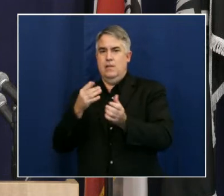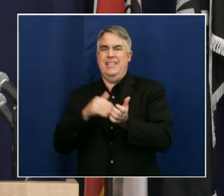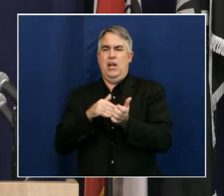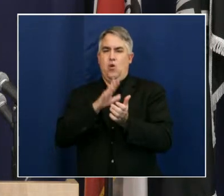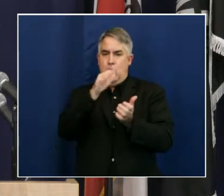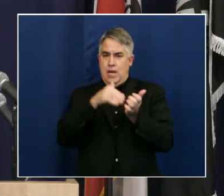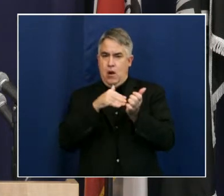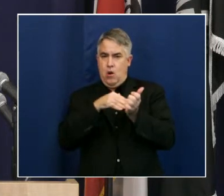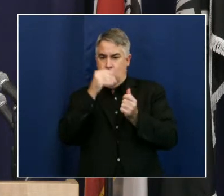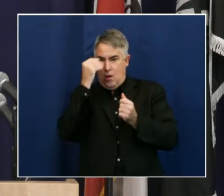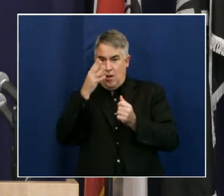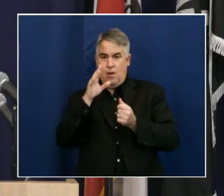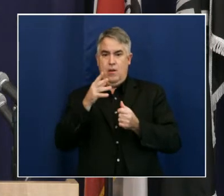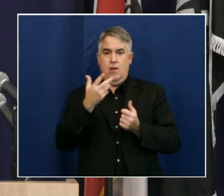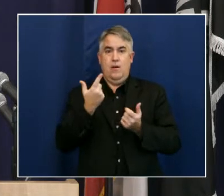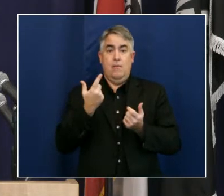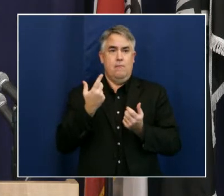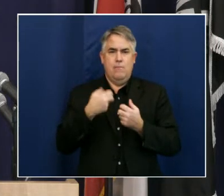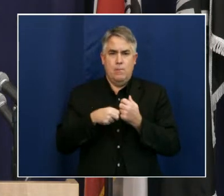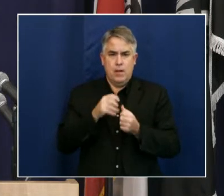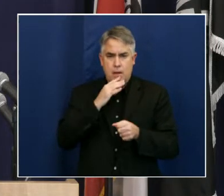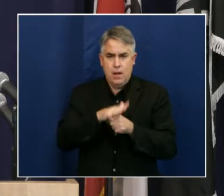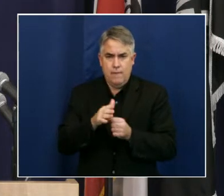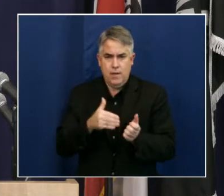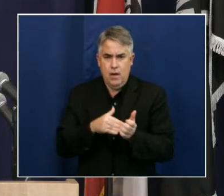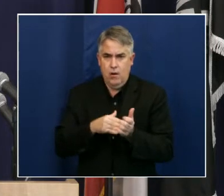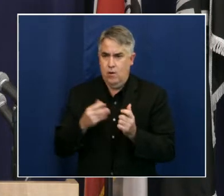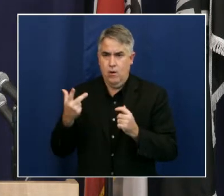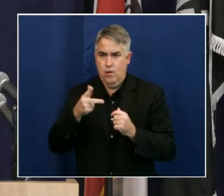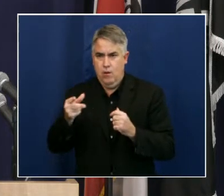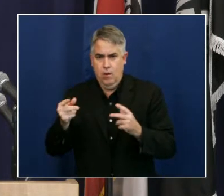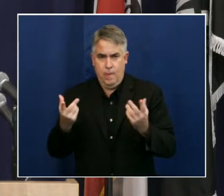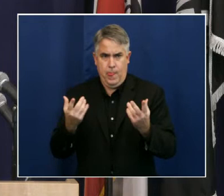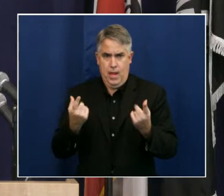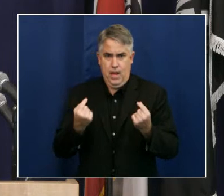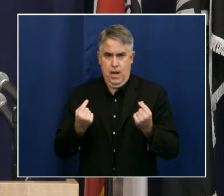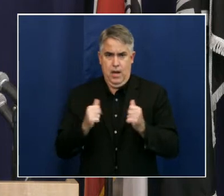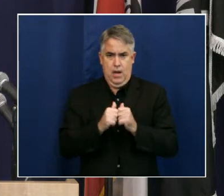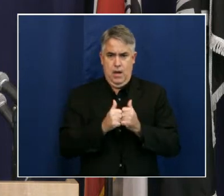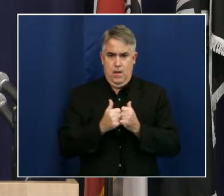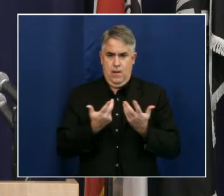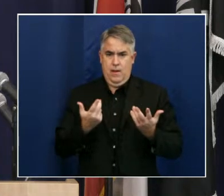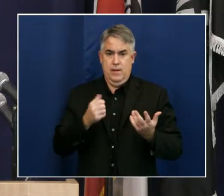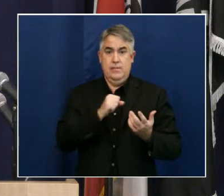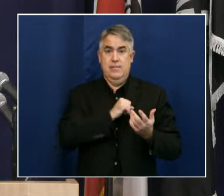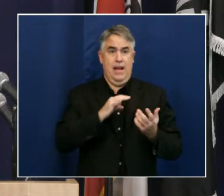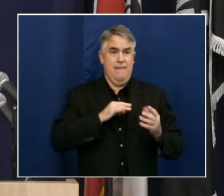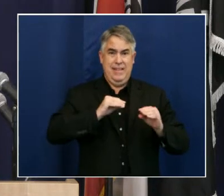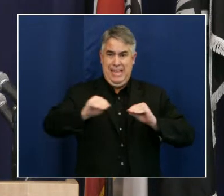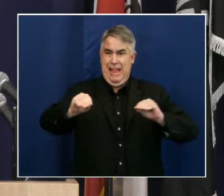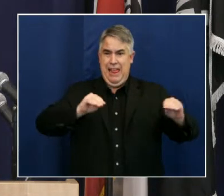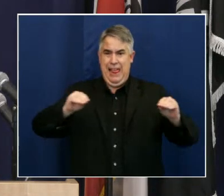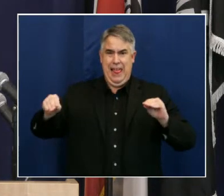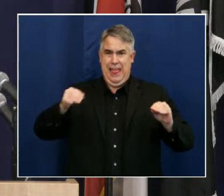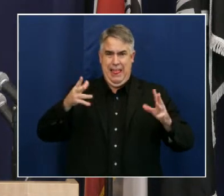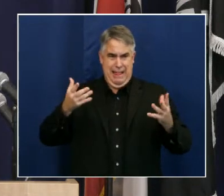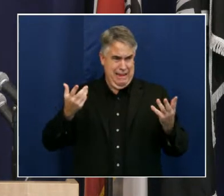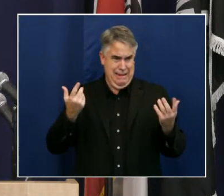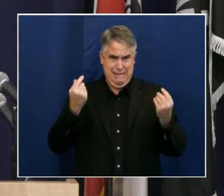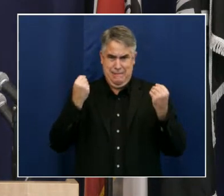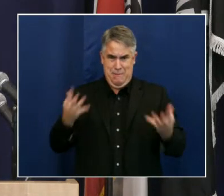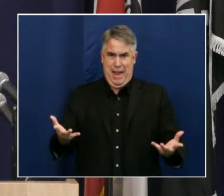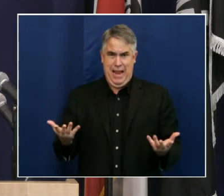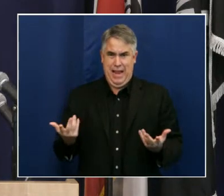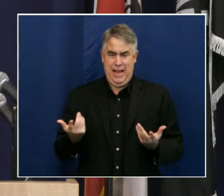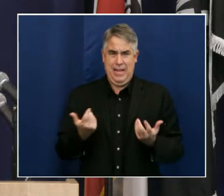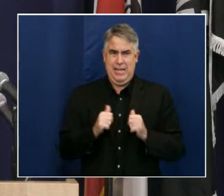presents a challenge, one that we are working around. We will be making some modest changes to our testing, maybe a slight dip in some of